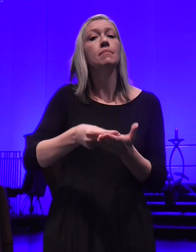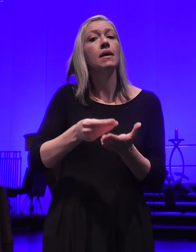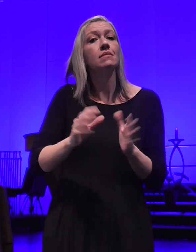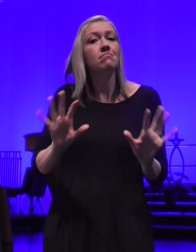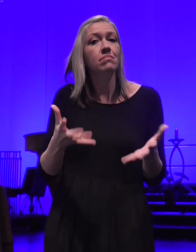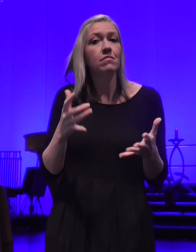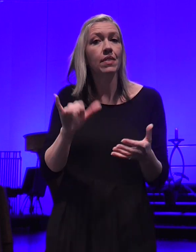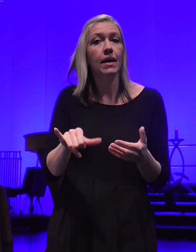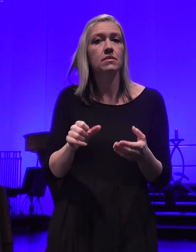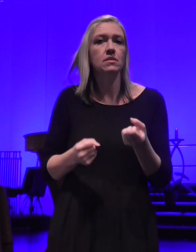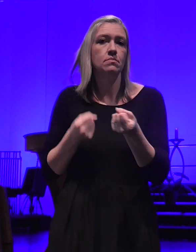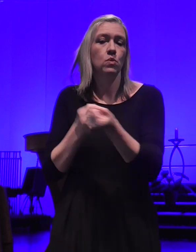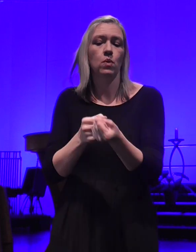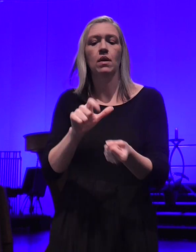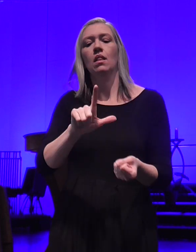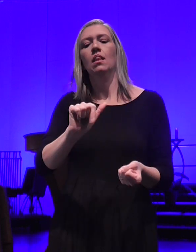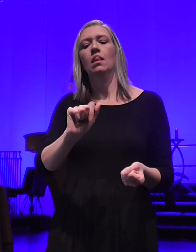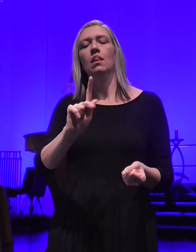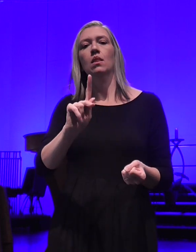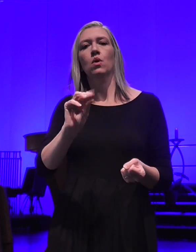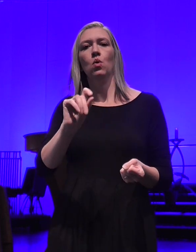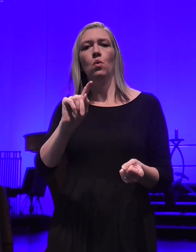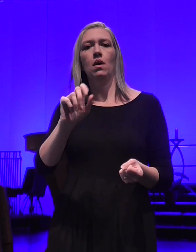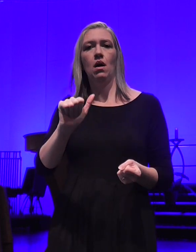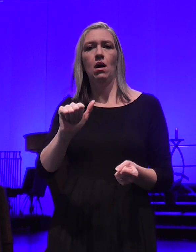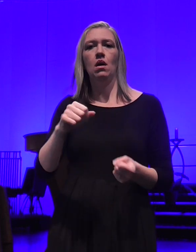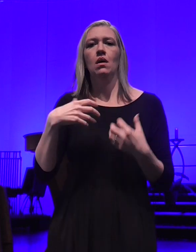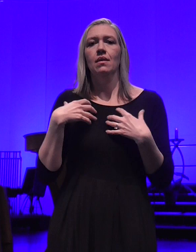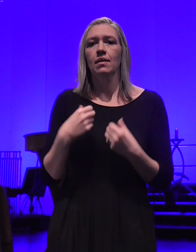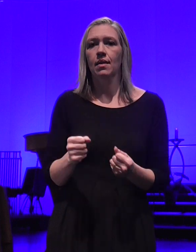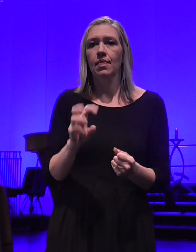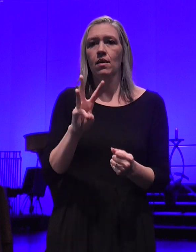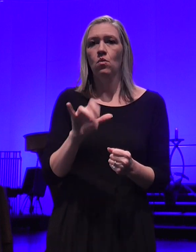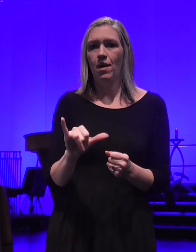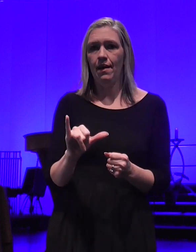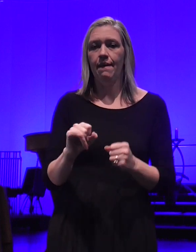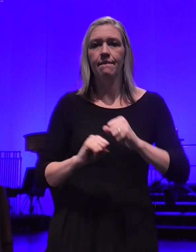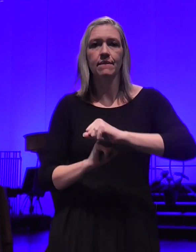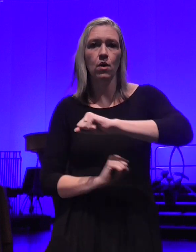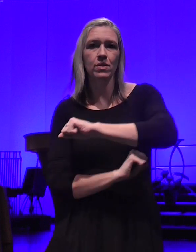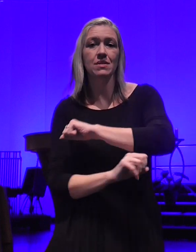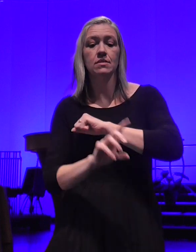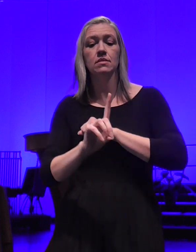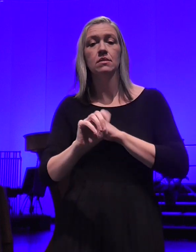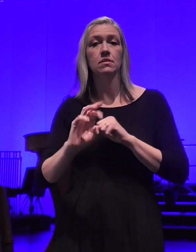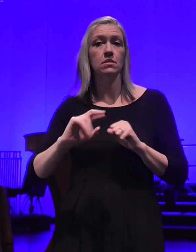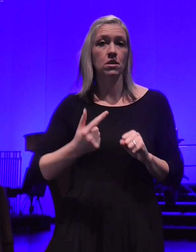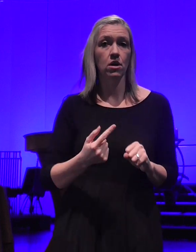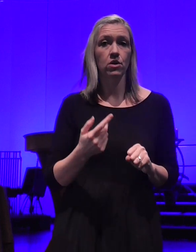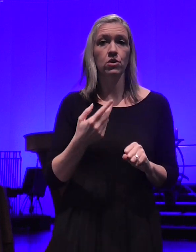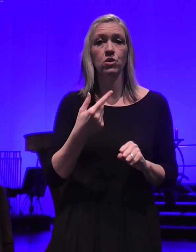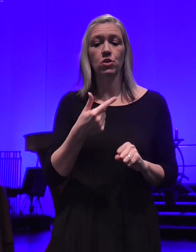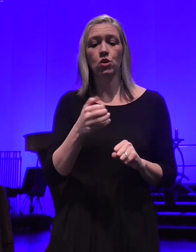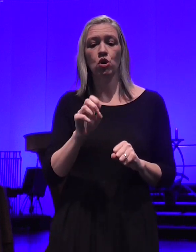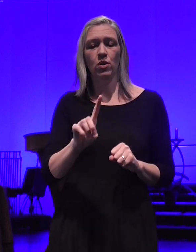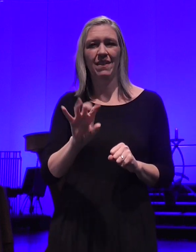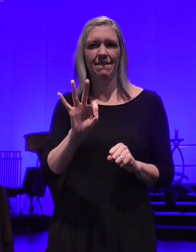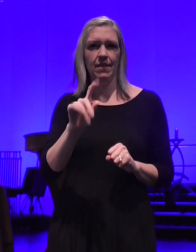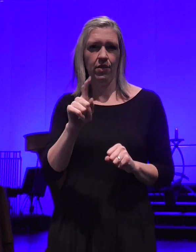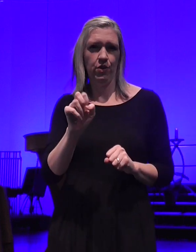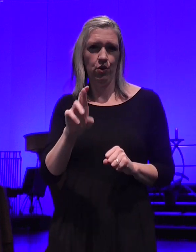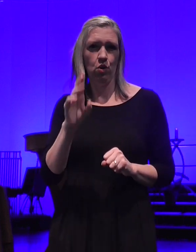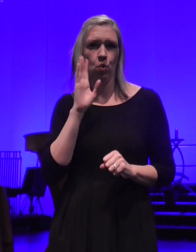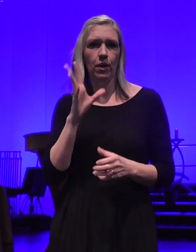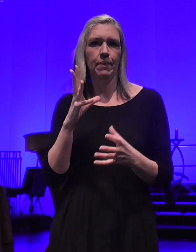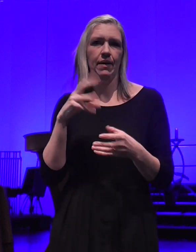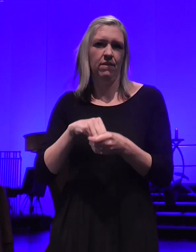go to support the Lakota Healing Way, which is founded by Doug Goodfeather, who will be participating as well. And it's